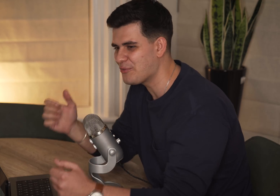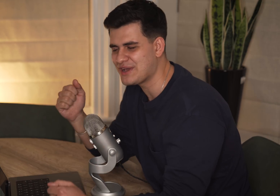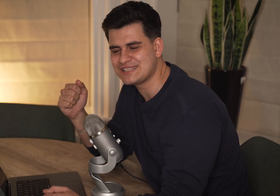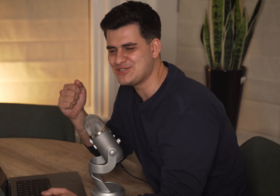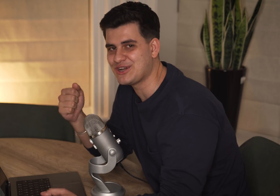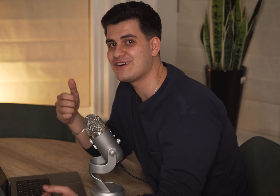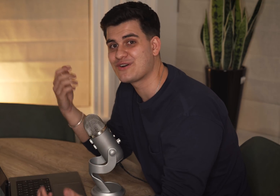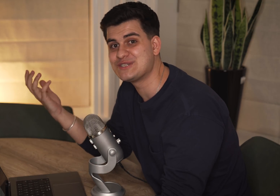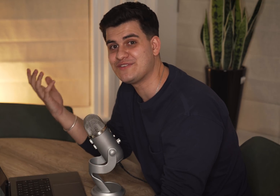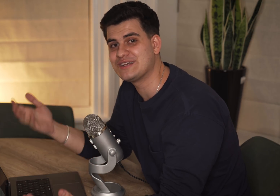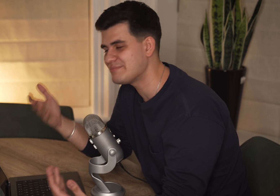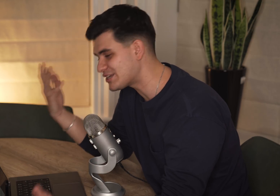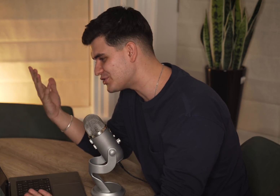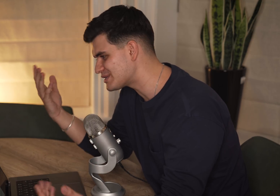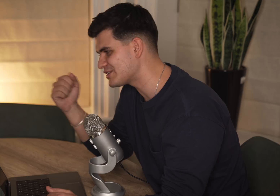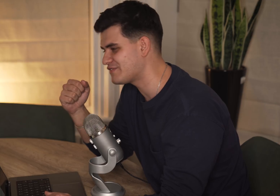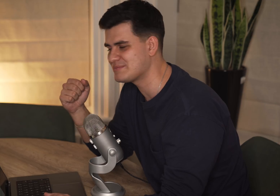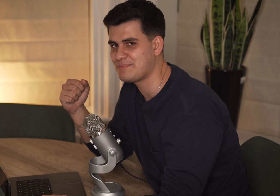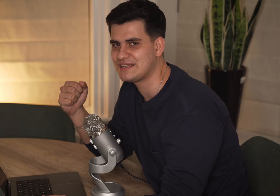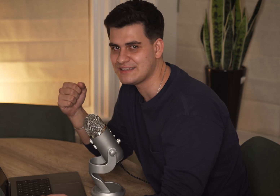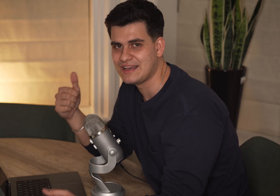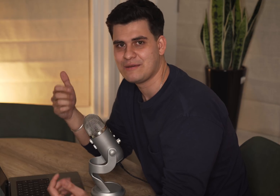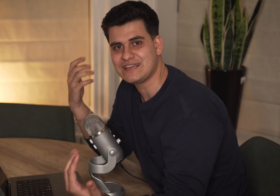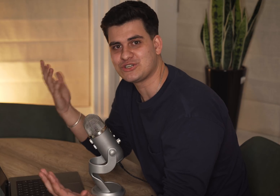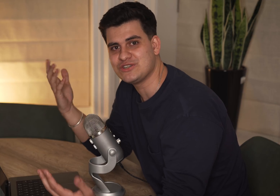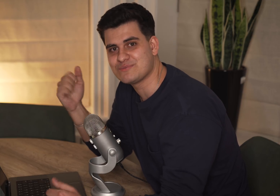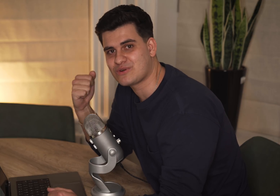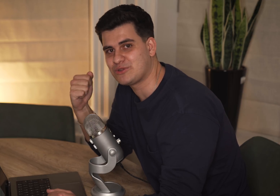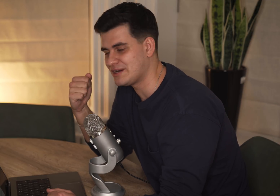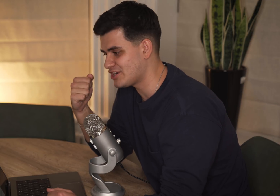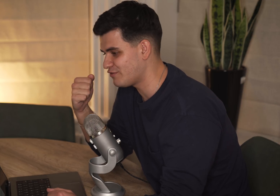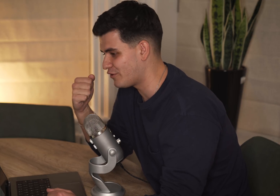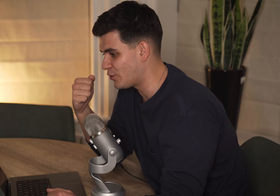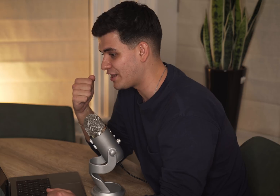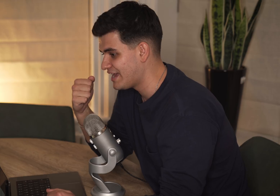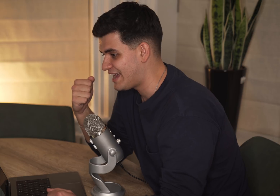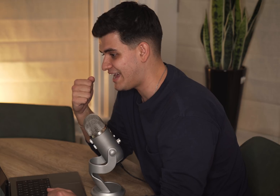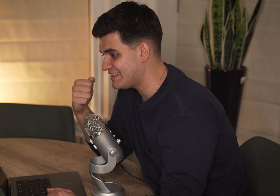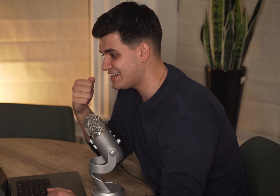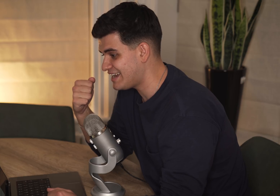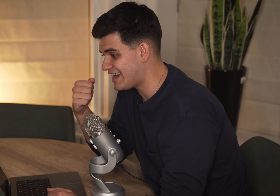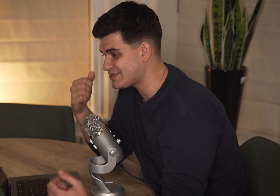really hope you guys enjoyed. Of course, if you did, make sure you smash the thumbs up button. Make sure you subscribe to my channel for more.